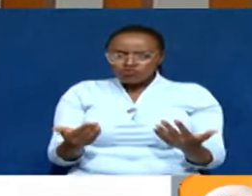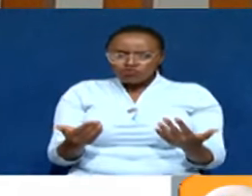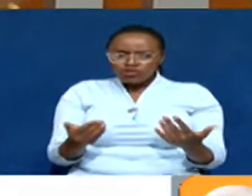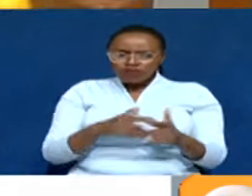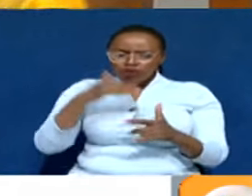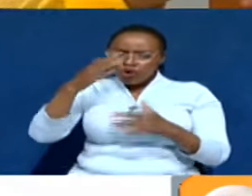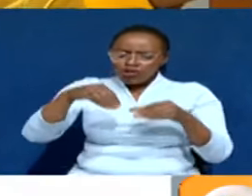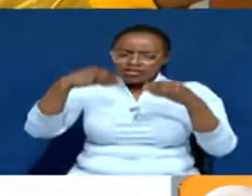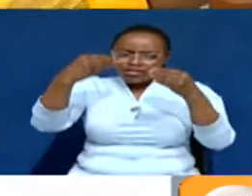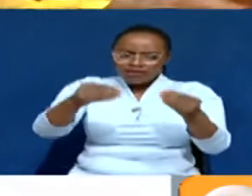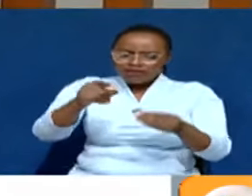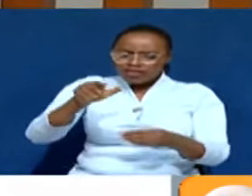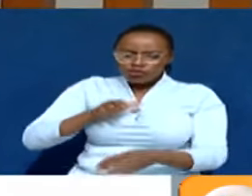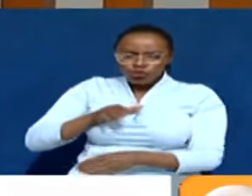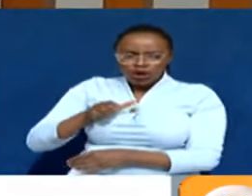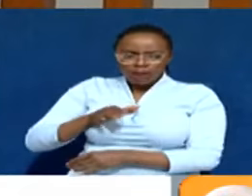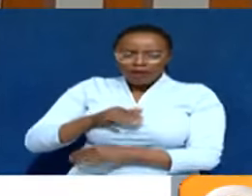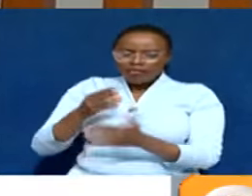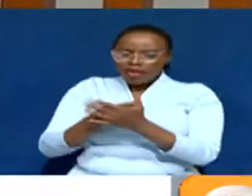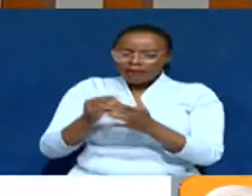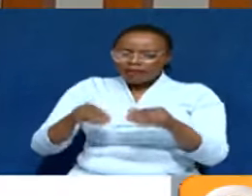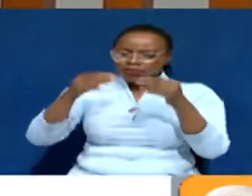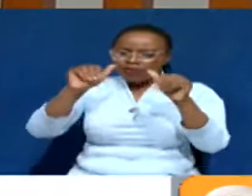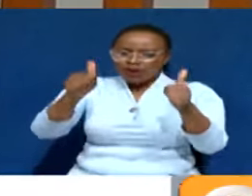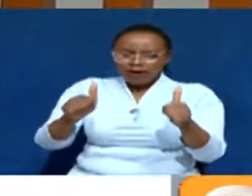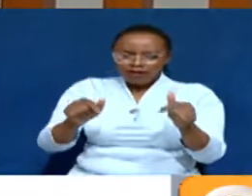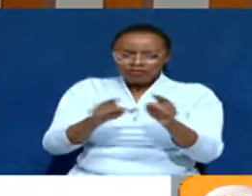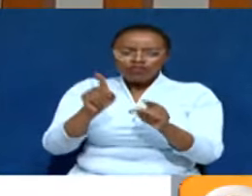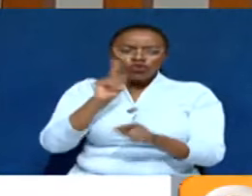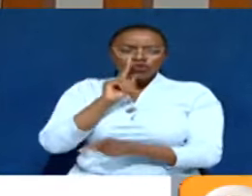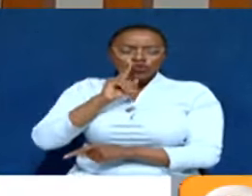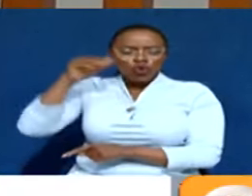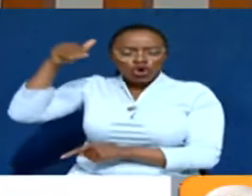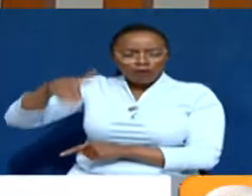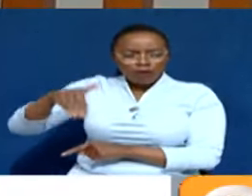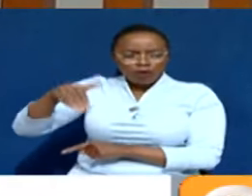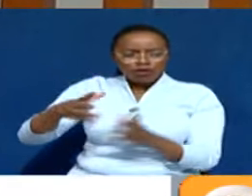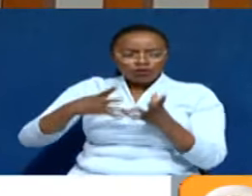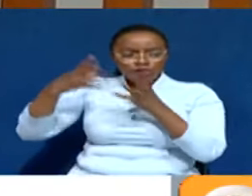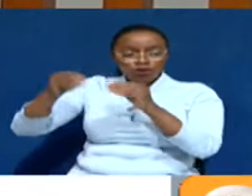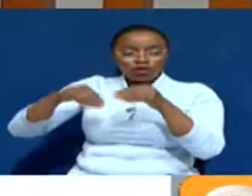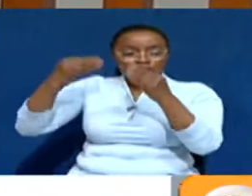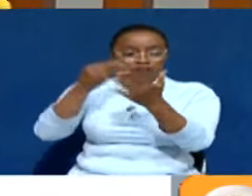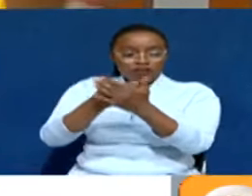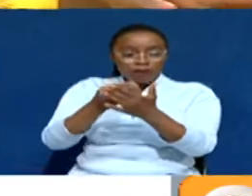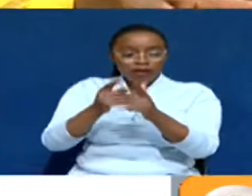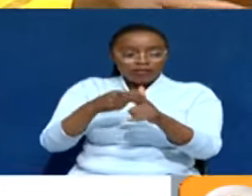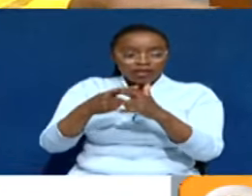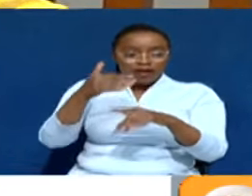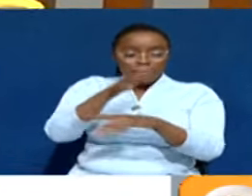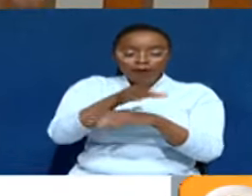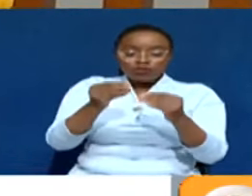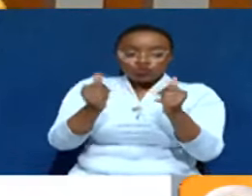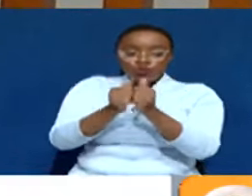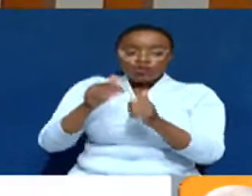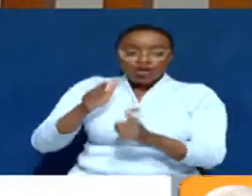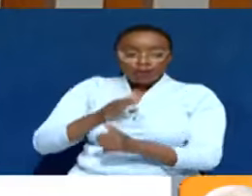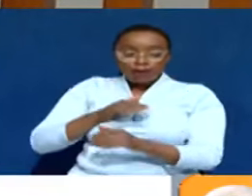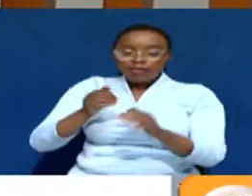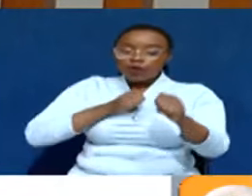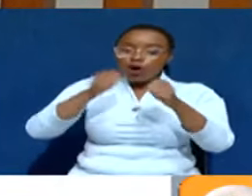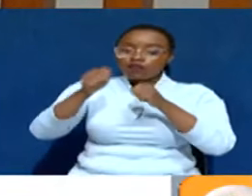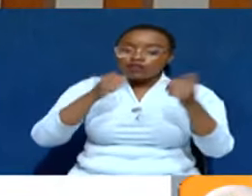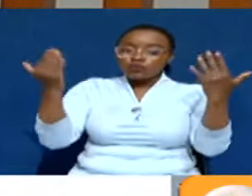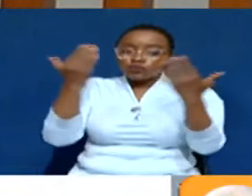I always give this woman the money to give her. Tomorrow very early in the morning, tunaenda bank nitafute pesa yako. Akarudi kudeal na huyo mama, walikuwa na